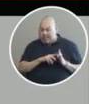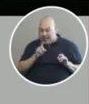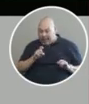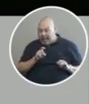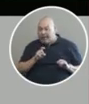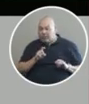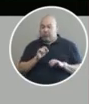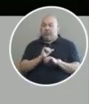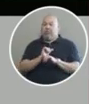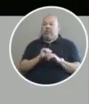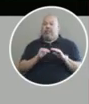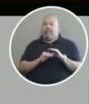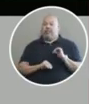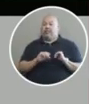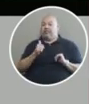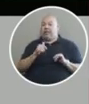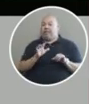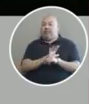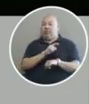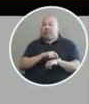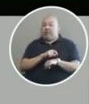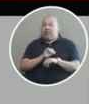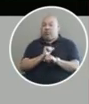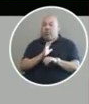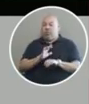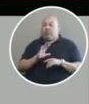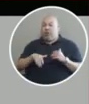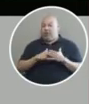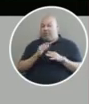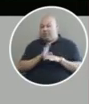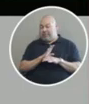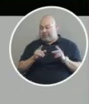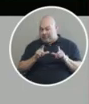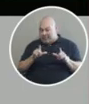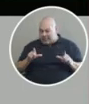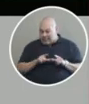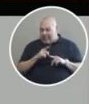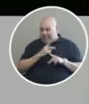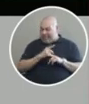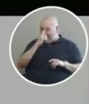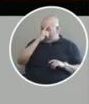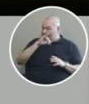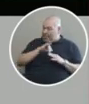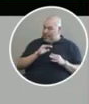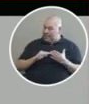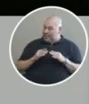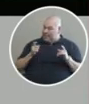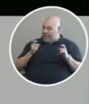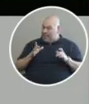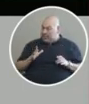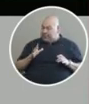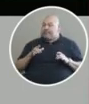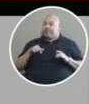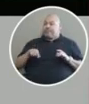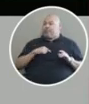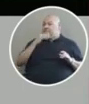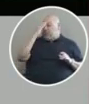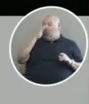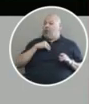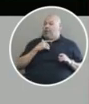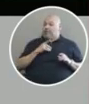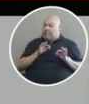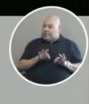have to employ fewer than 10 full-time employees at all business locations. And keep in mind, to the city manager's point, we know that